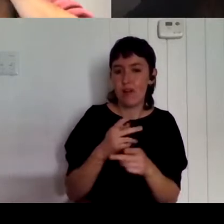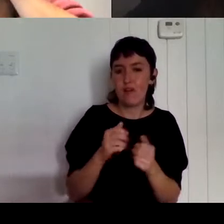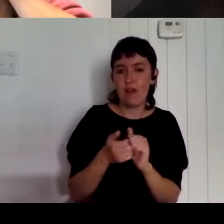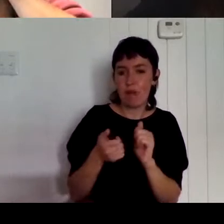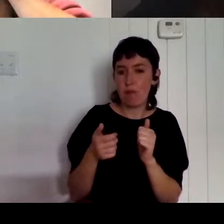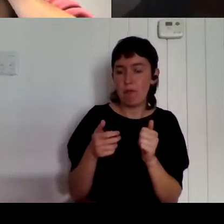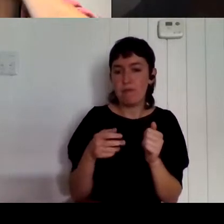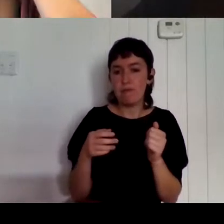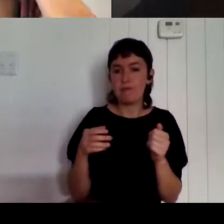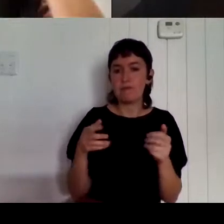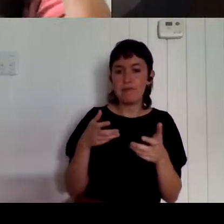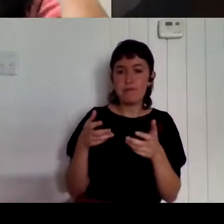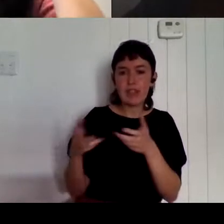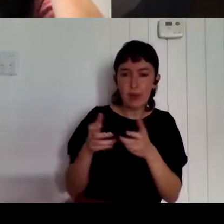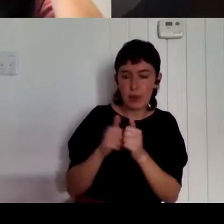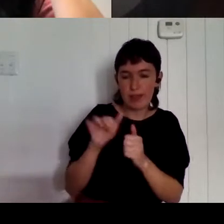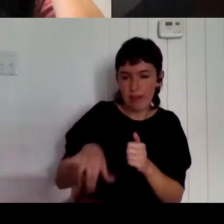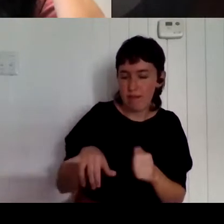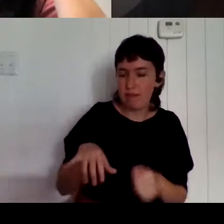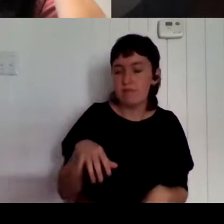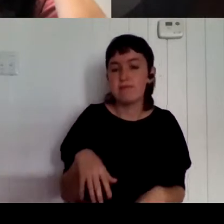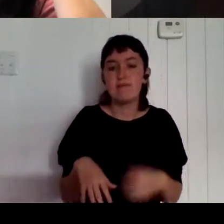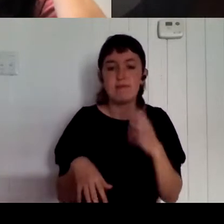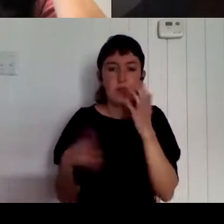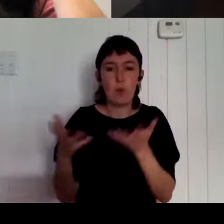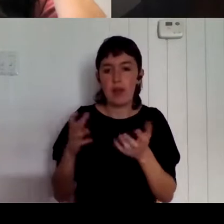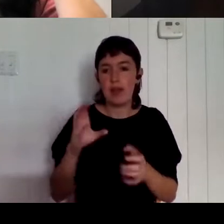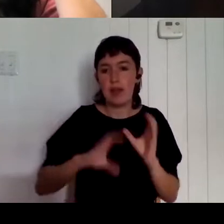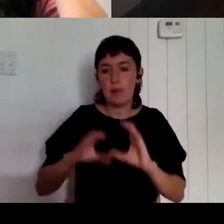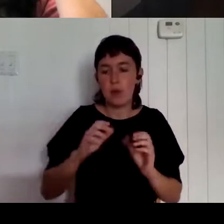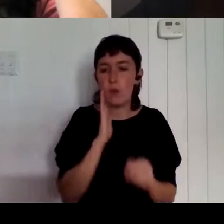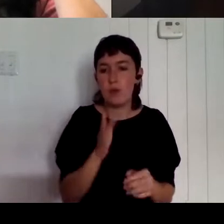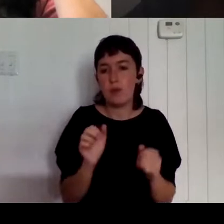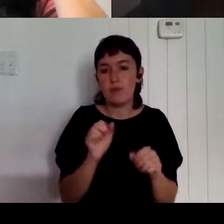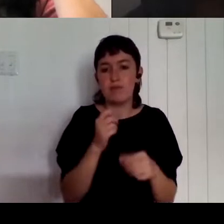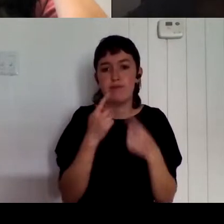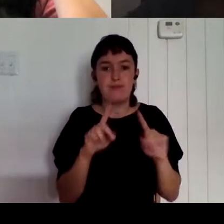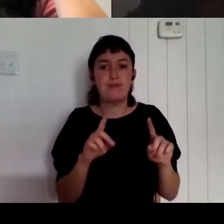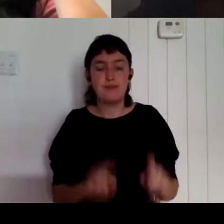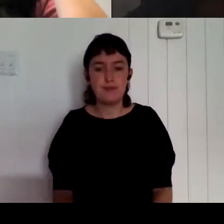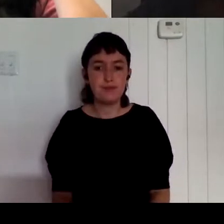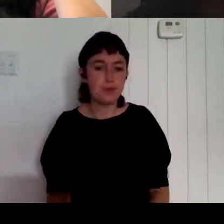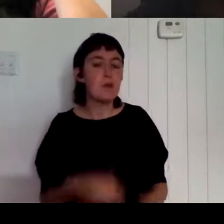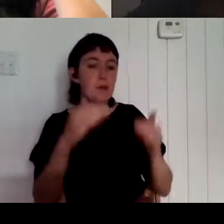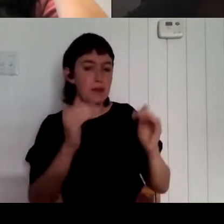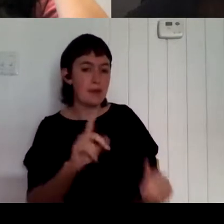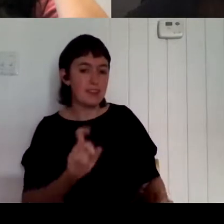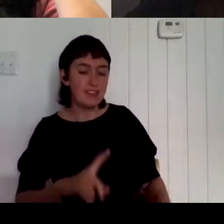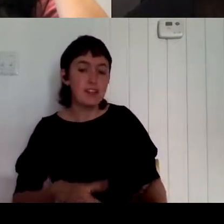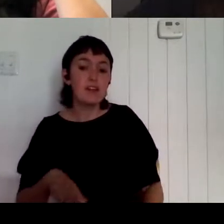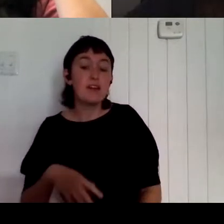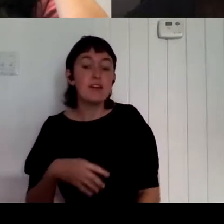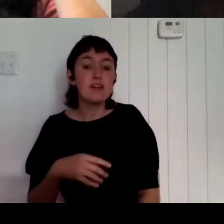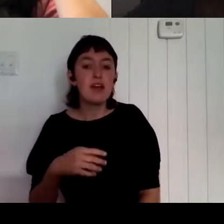during my sickness. Uh, okay. The next question is, um, all right, we talked about, oh, how many offspring can a jellyfish have at one time?